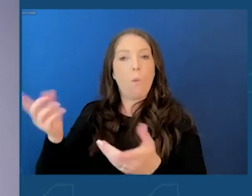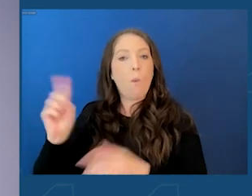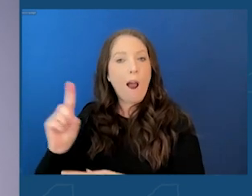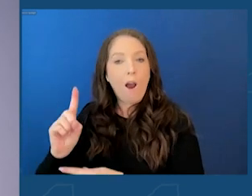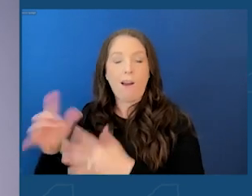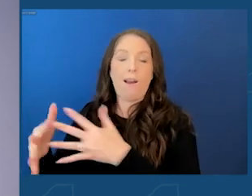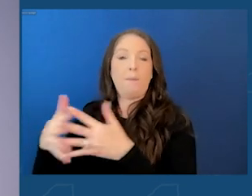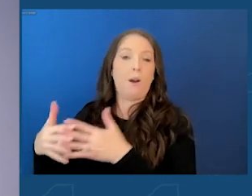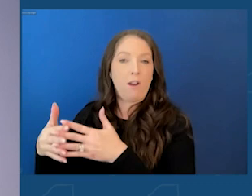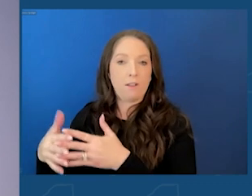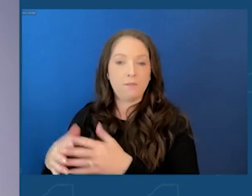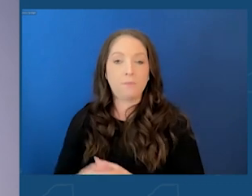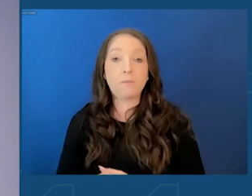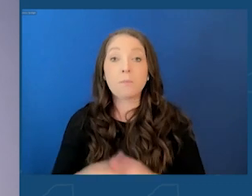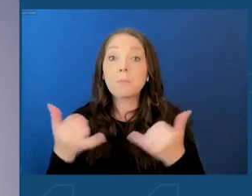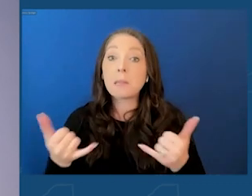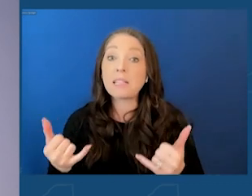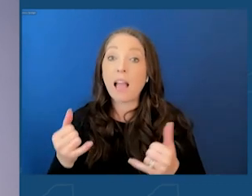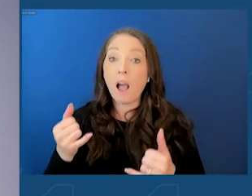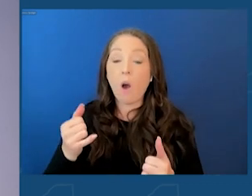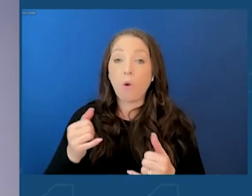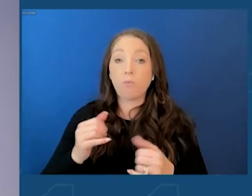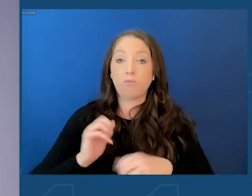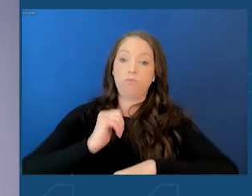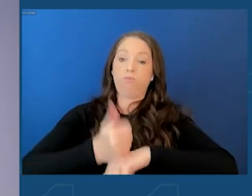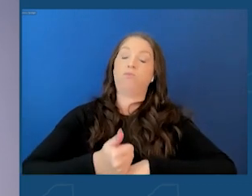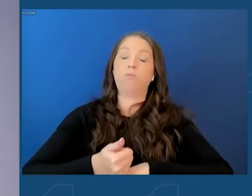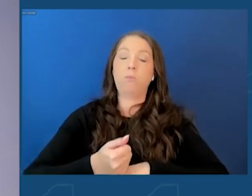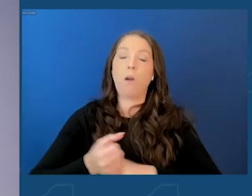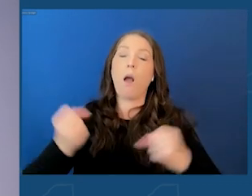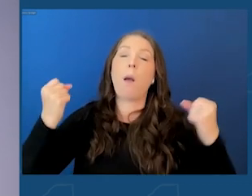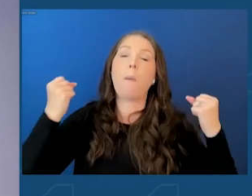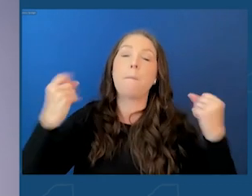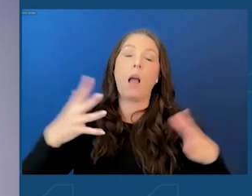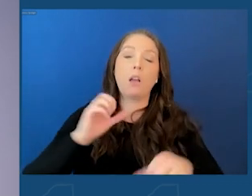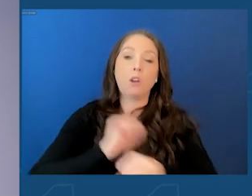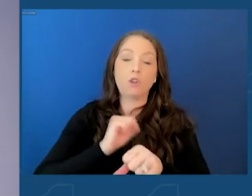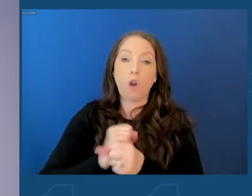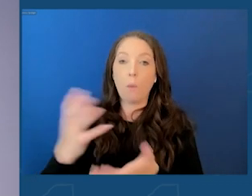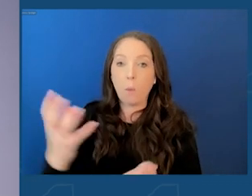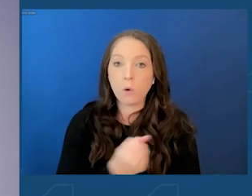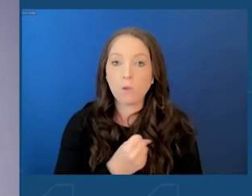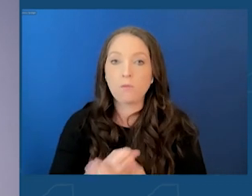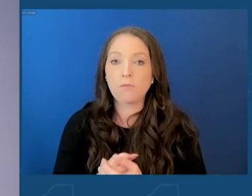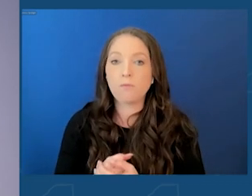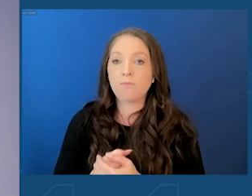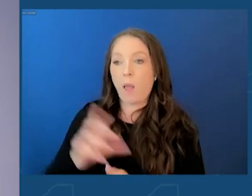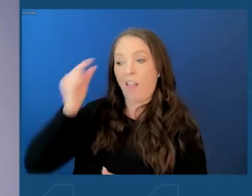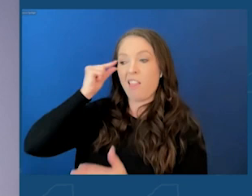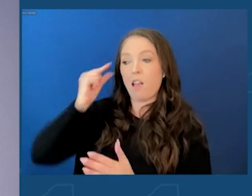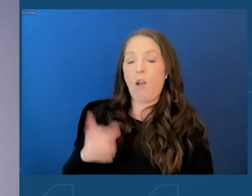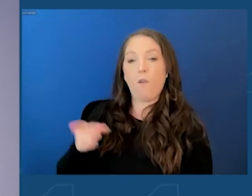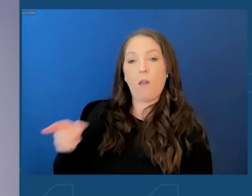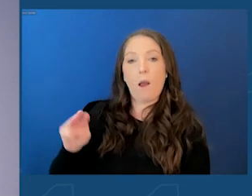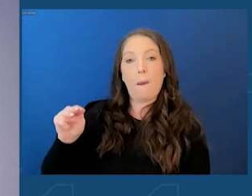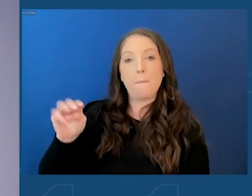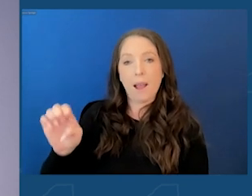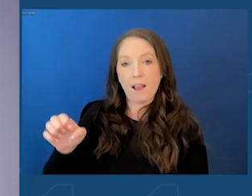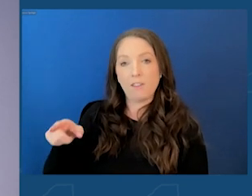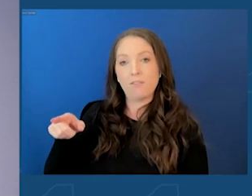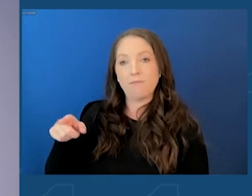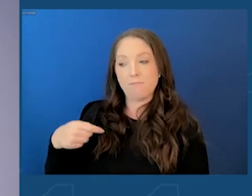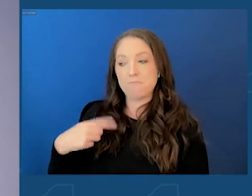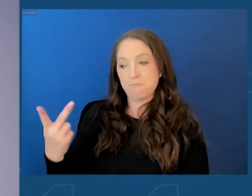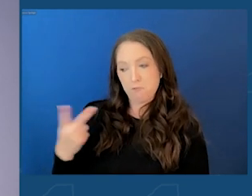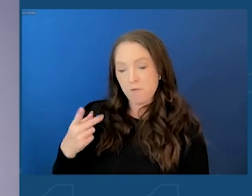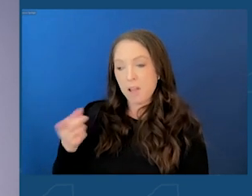creating a massive job opportunity. I was with the governor in Maine as she set a new goal because they reached